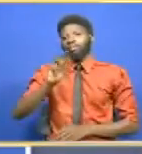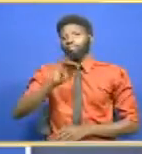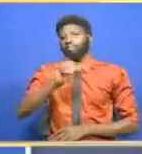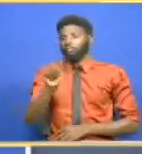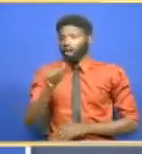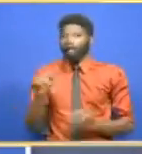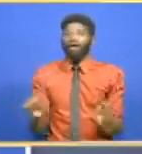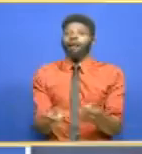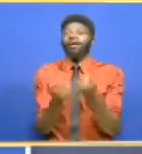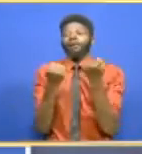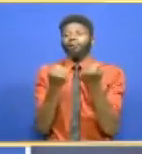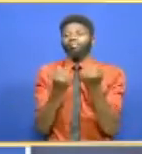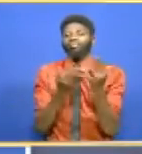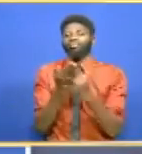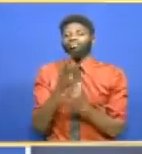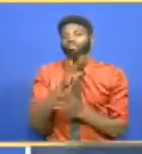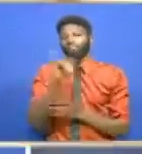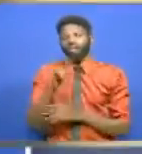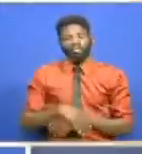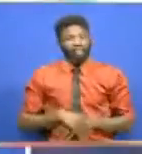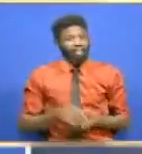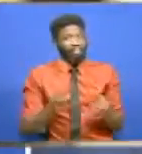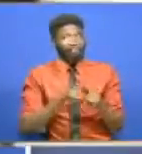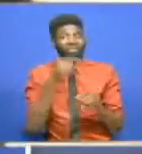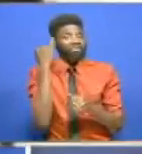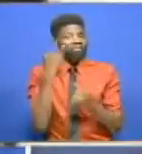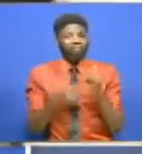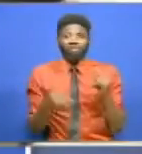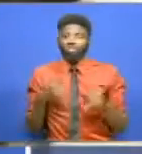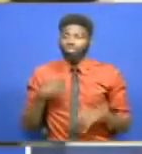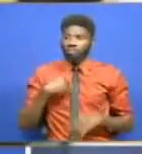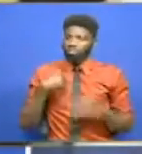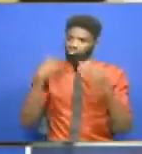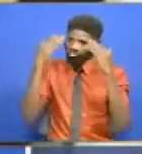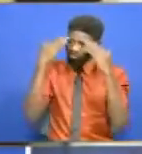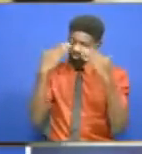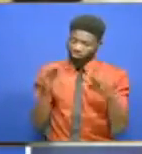And finally, I don't know,